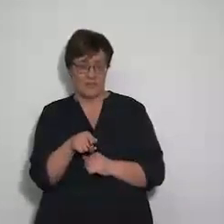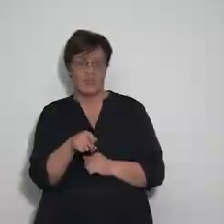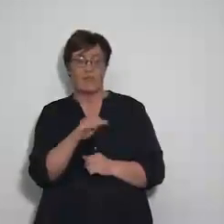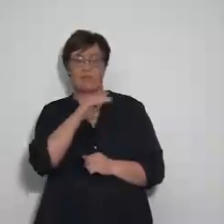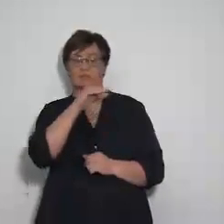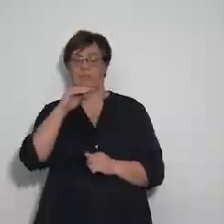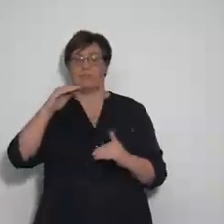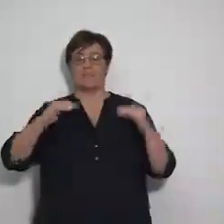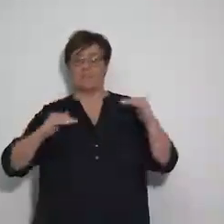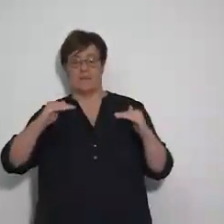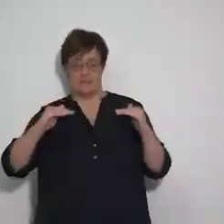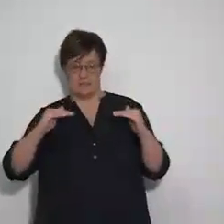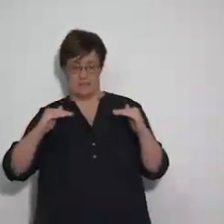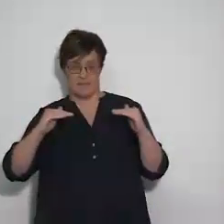population